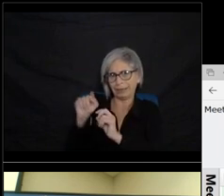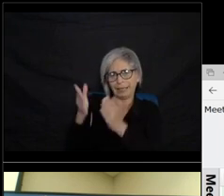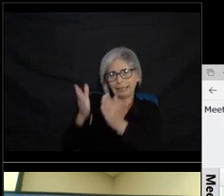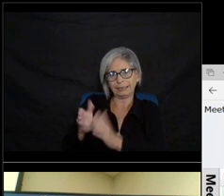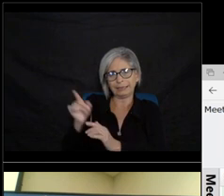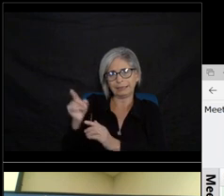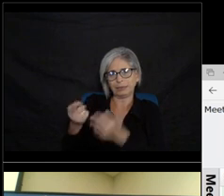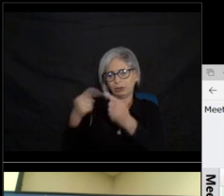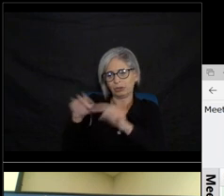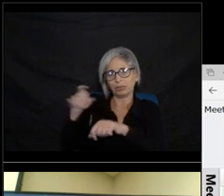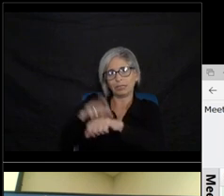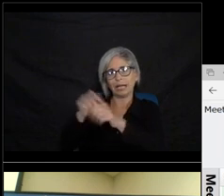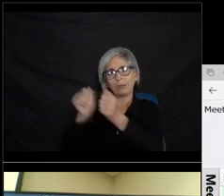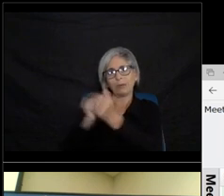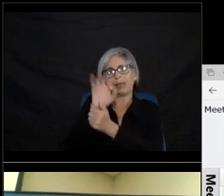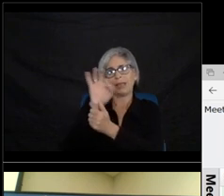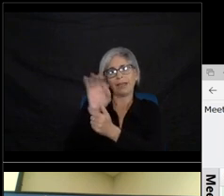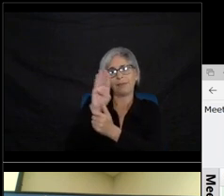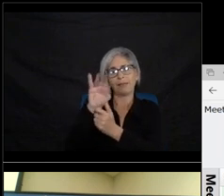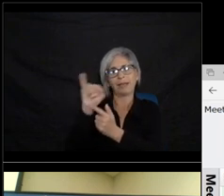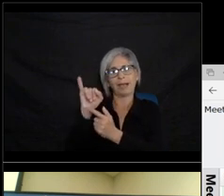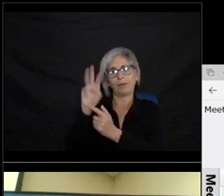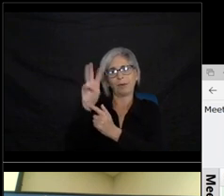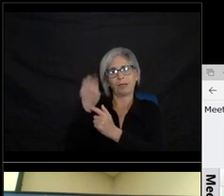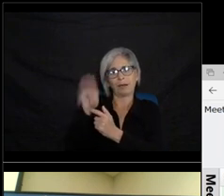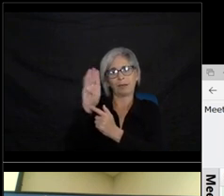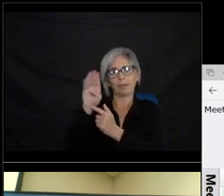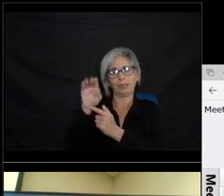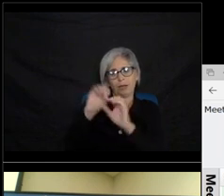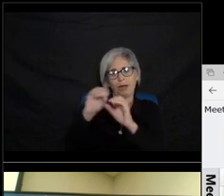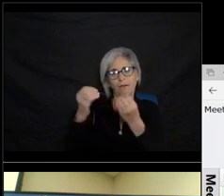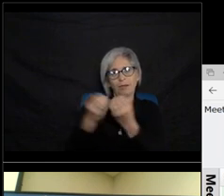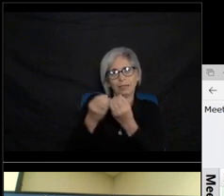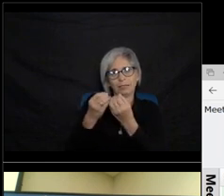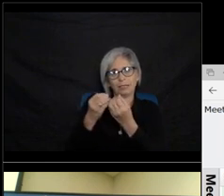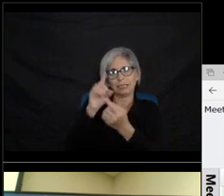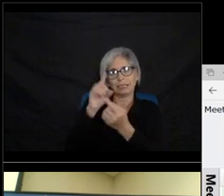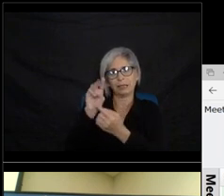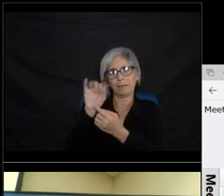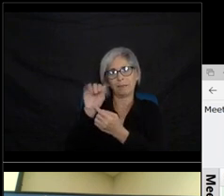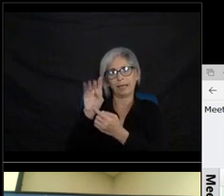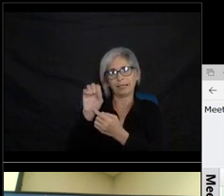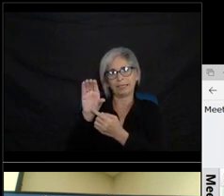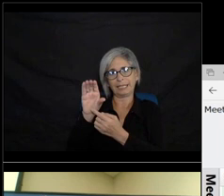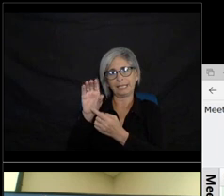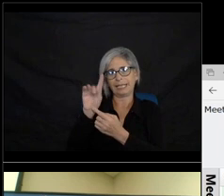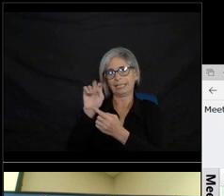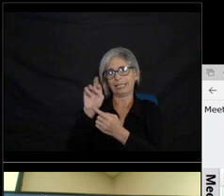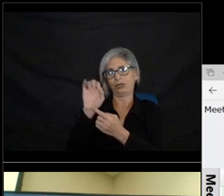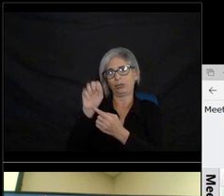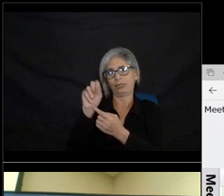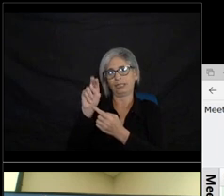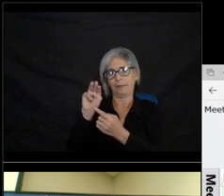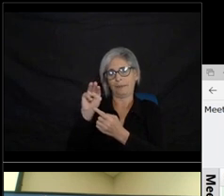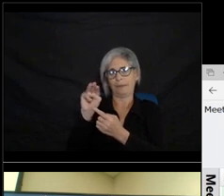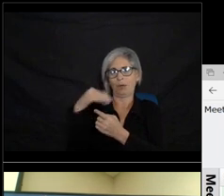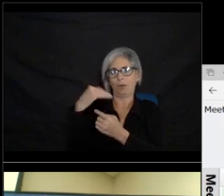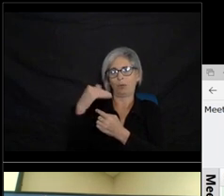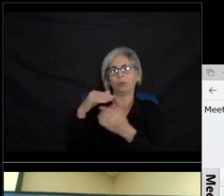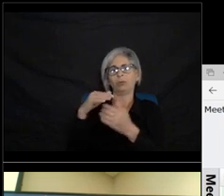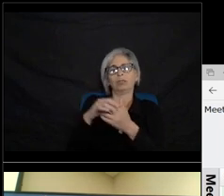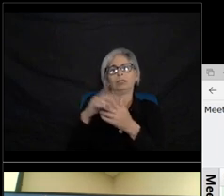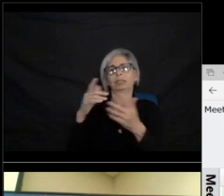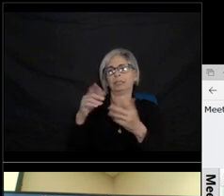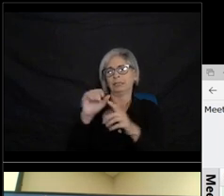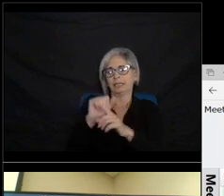during her time with the FBI, the West Palm Beach office, specialized in domestic terrorism and sovereign citizen activity.